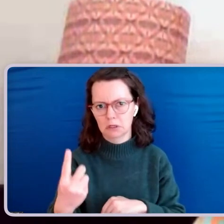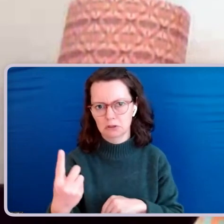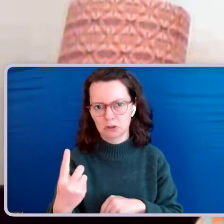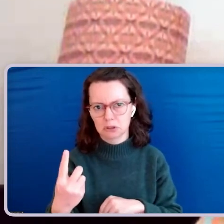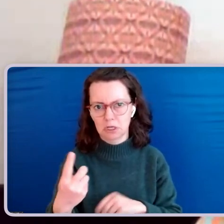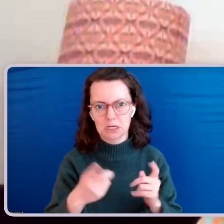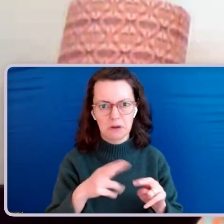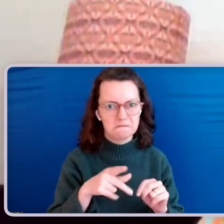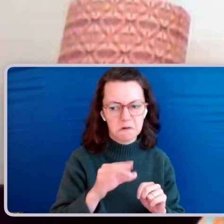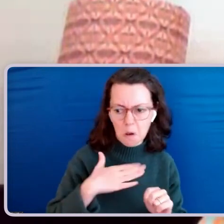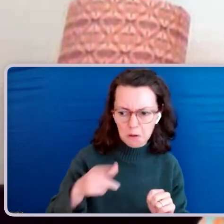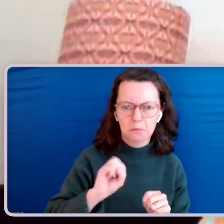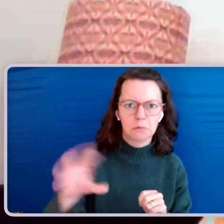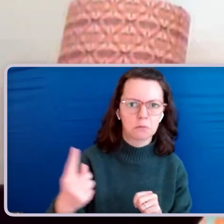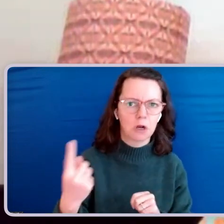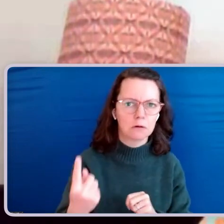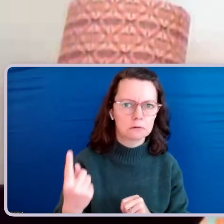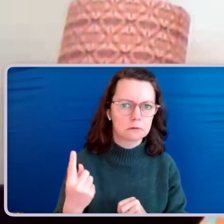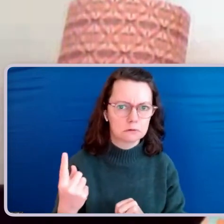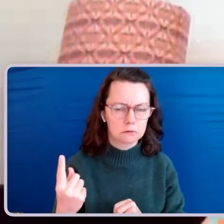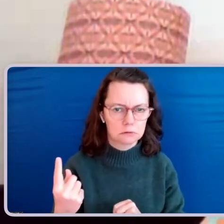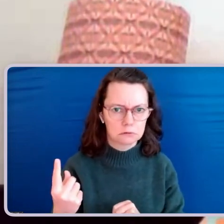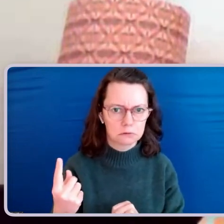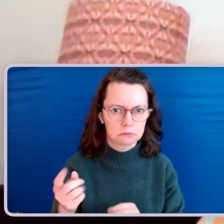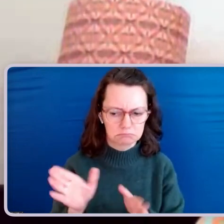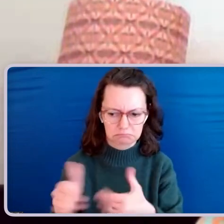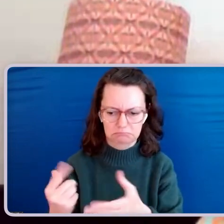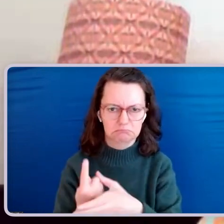that because COVID was such a